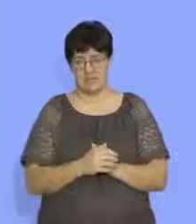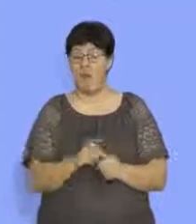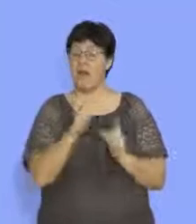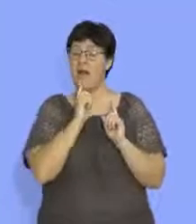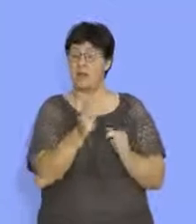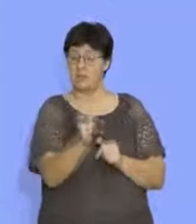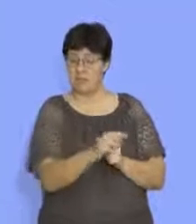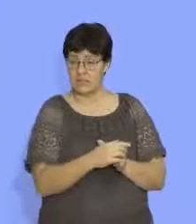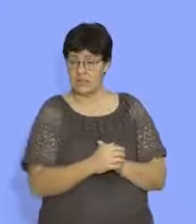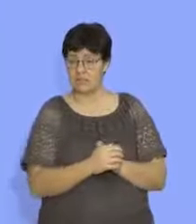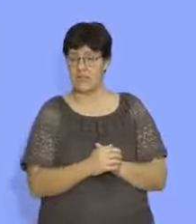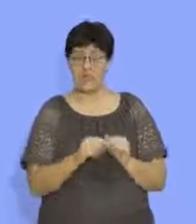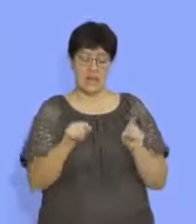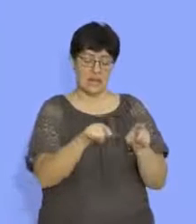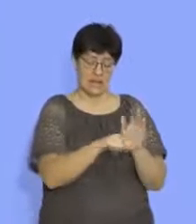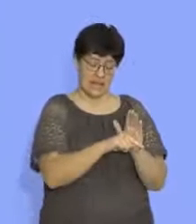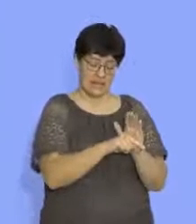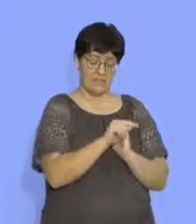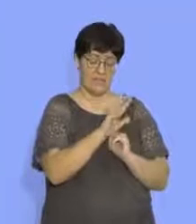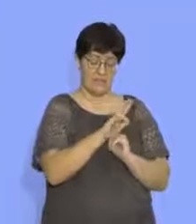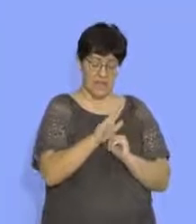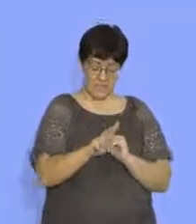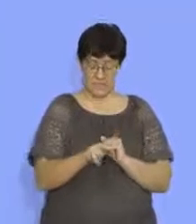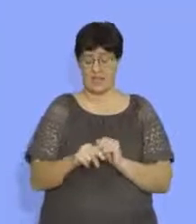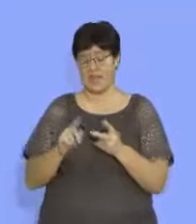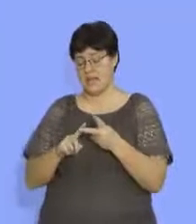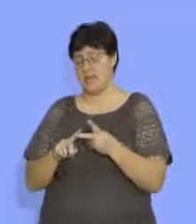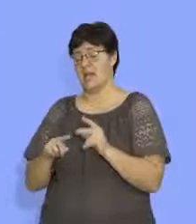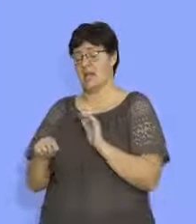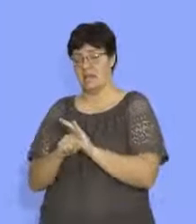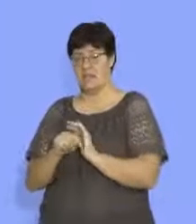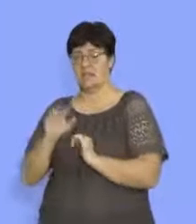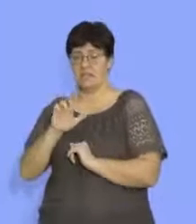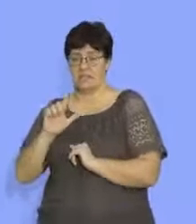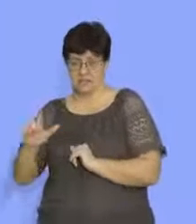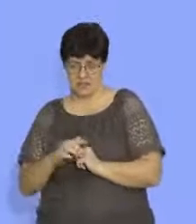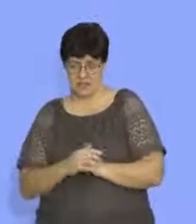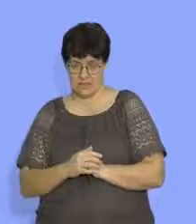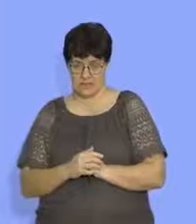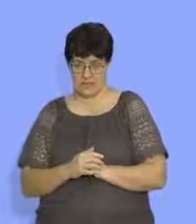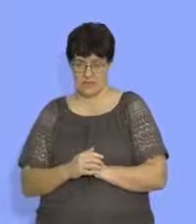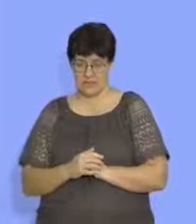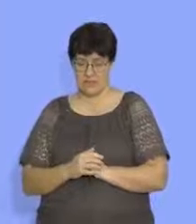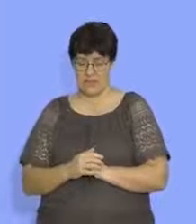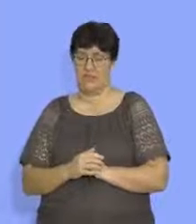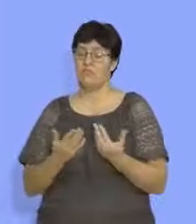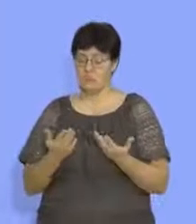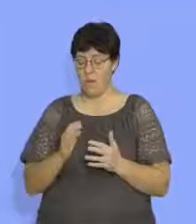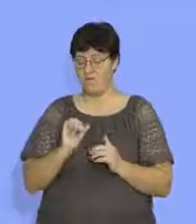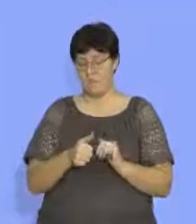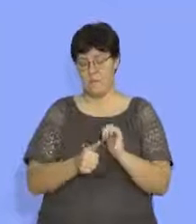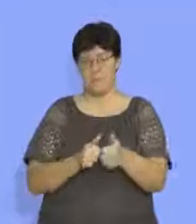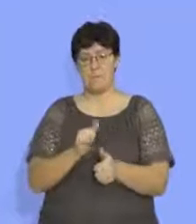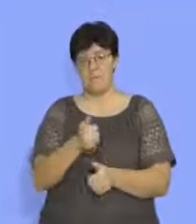my answers are negative 58 and negative 57. And you know, on the number line, they do follow